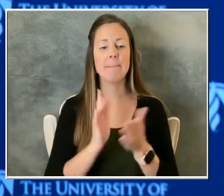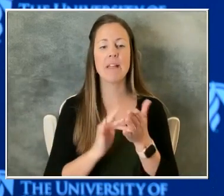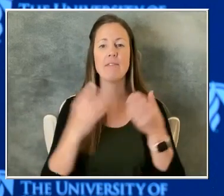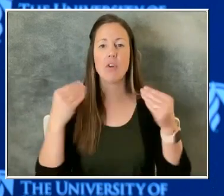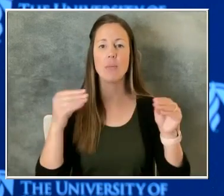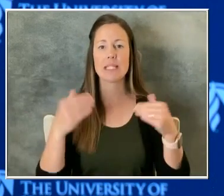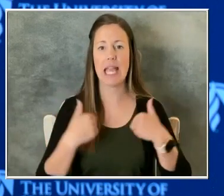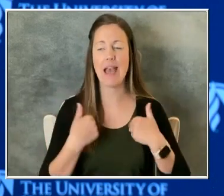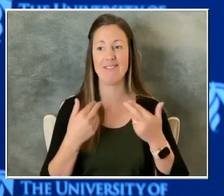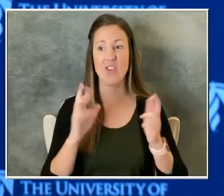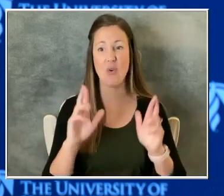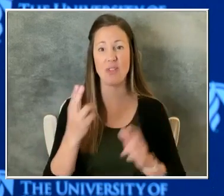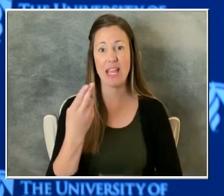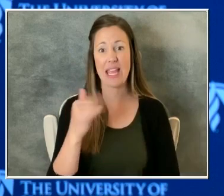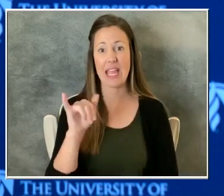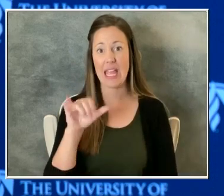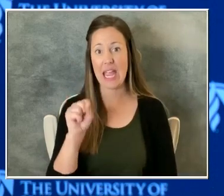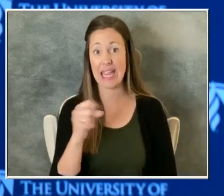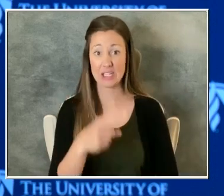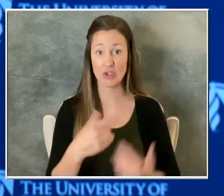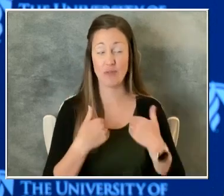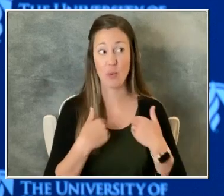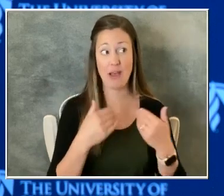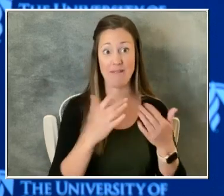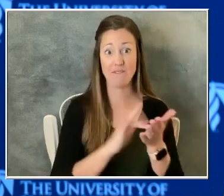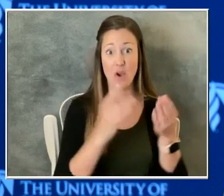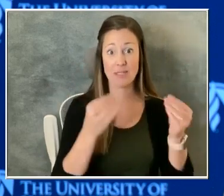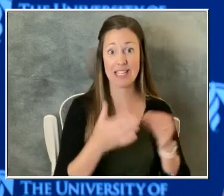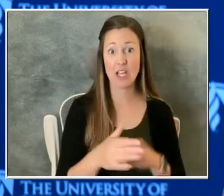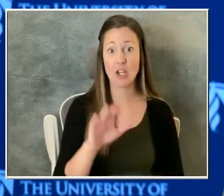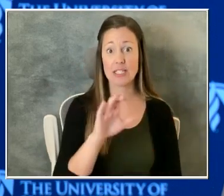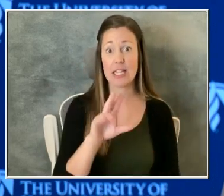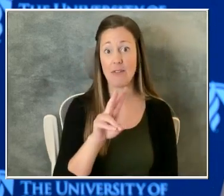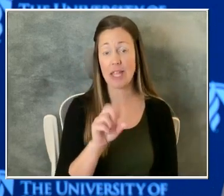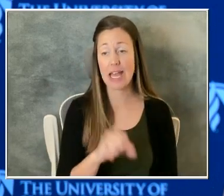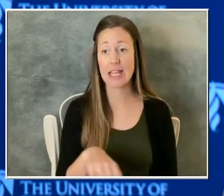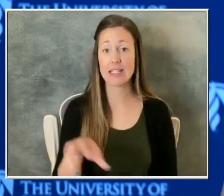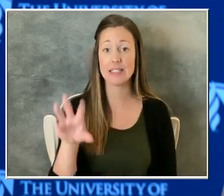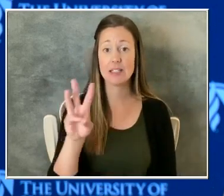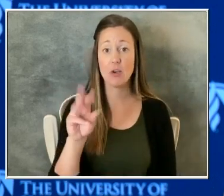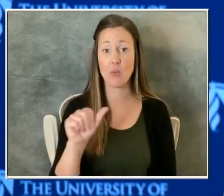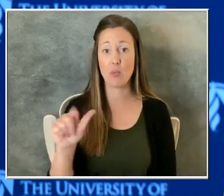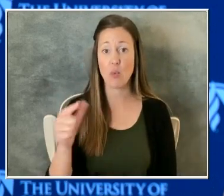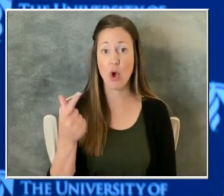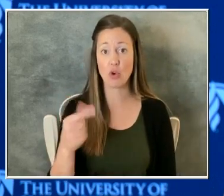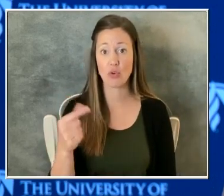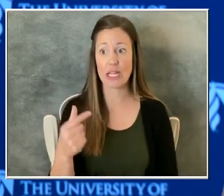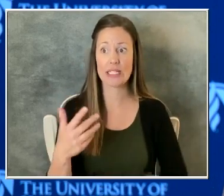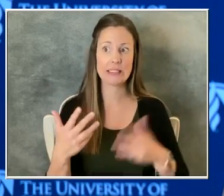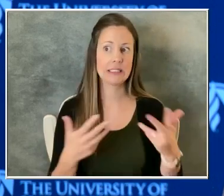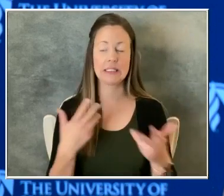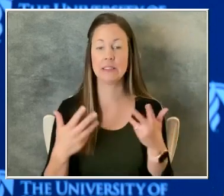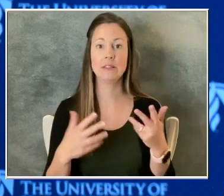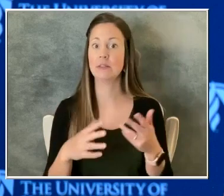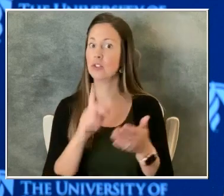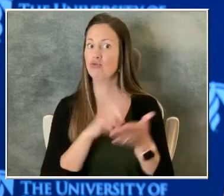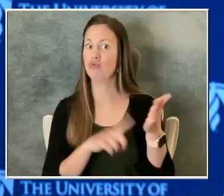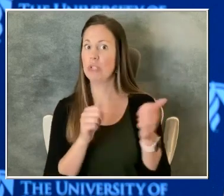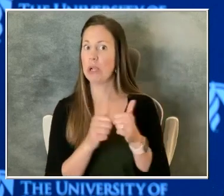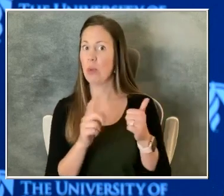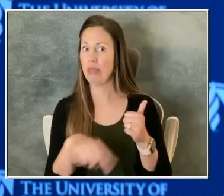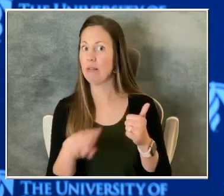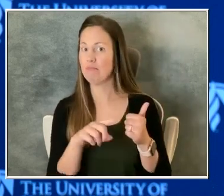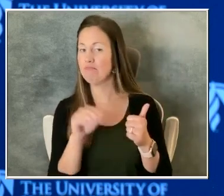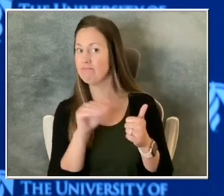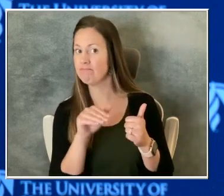you do have commercial pharmacies there, such as CVS, Walgreens, and what other local pharmacies you may have, check with those. But certainly we